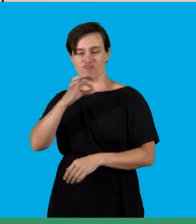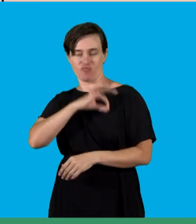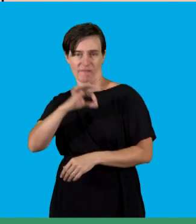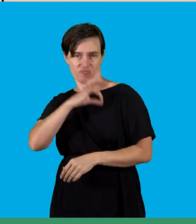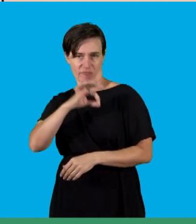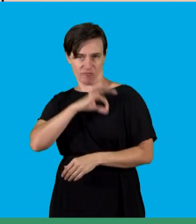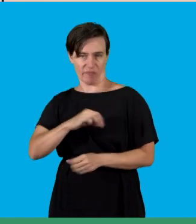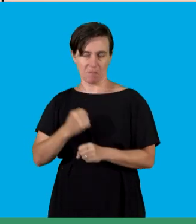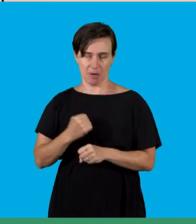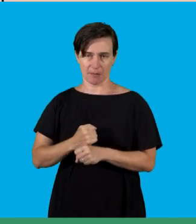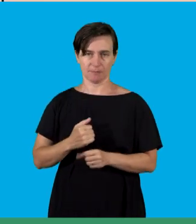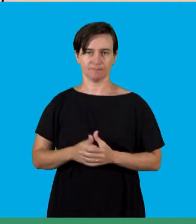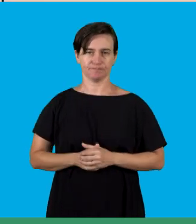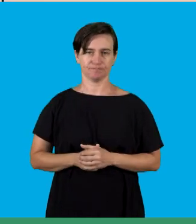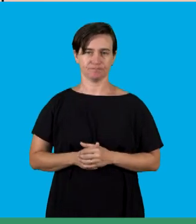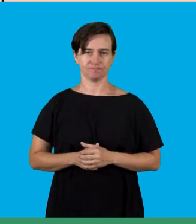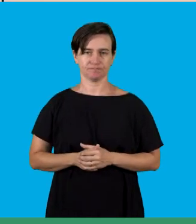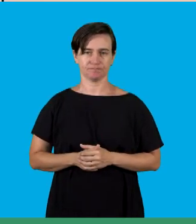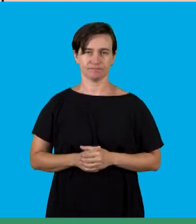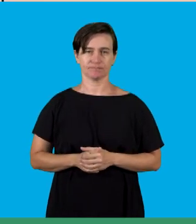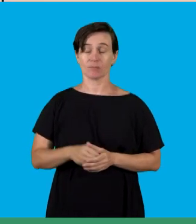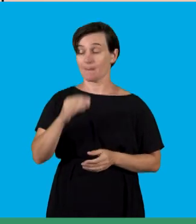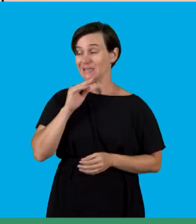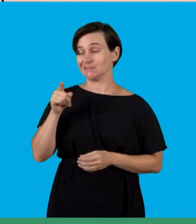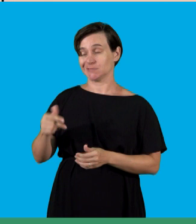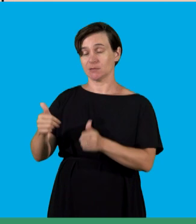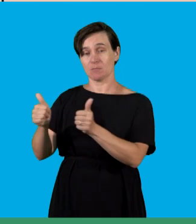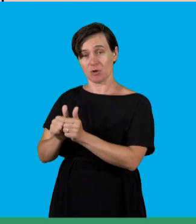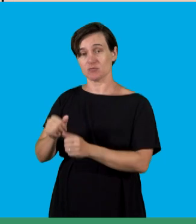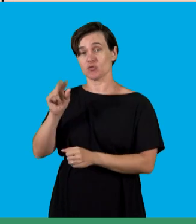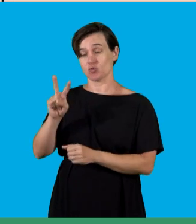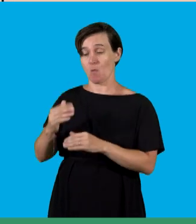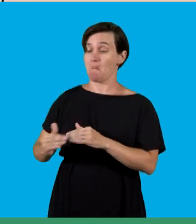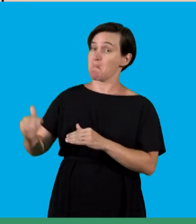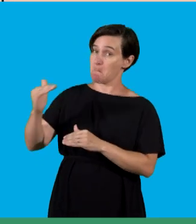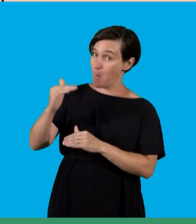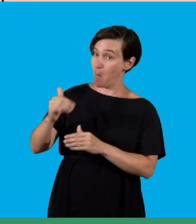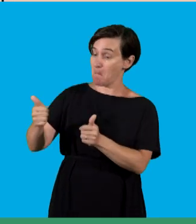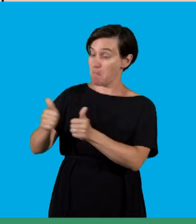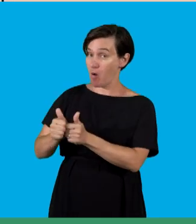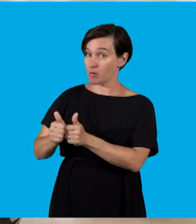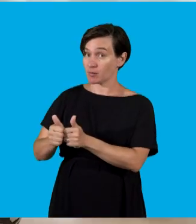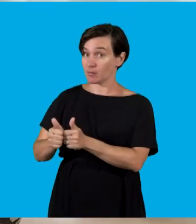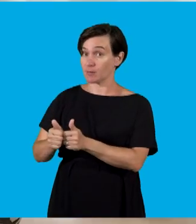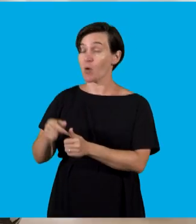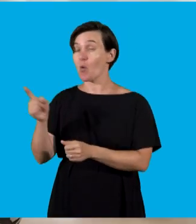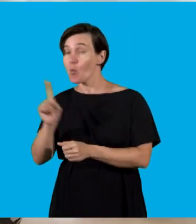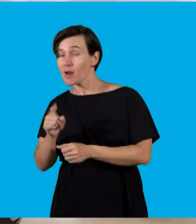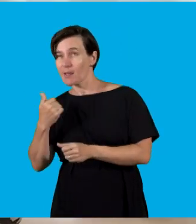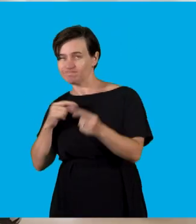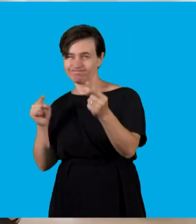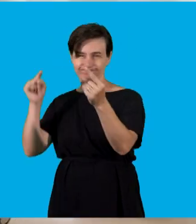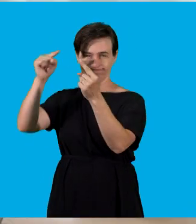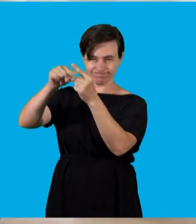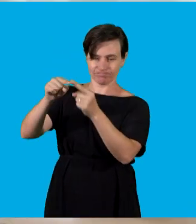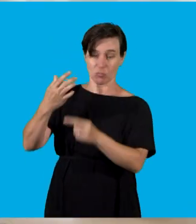to make a profit. When we talk of a partnership now, we are referring to two or more partners who do what? Who are intending